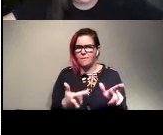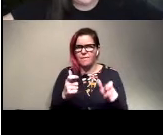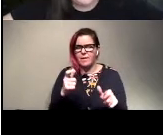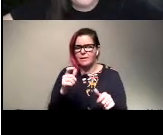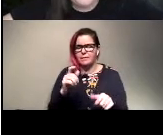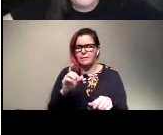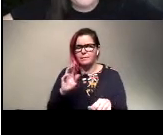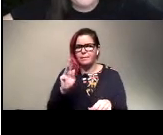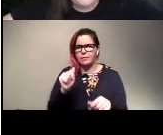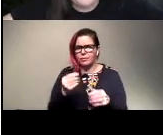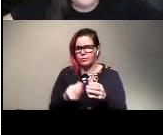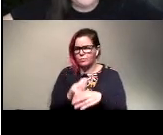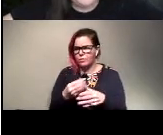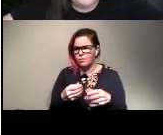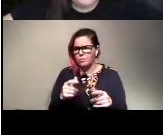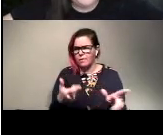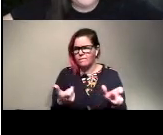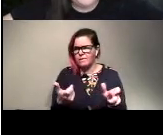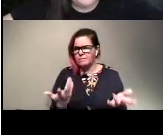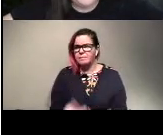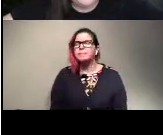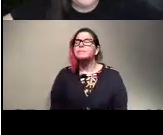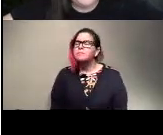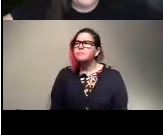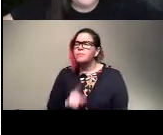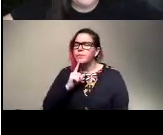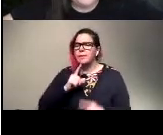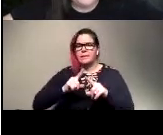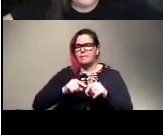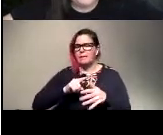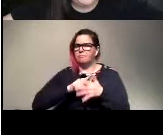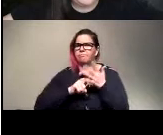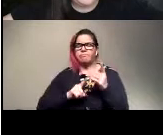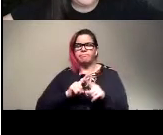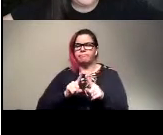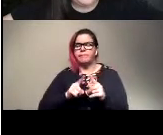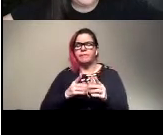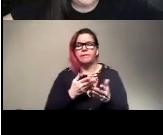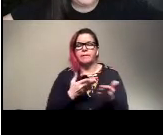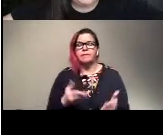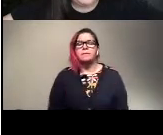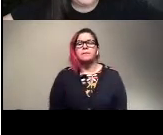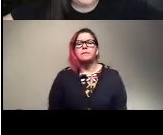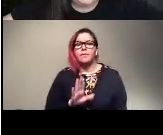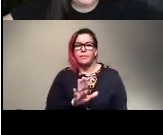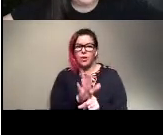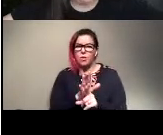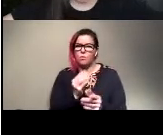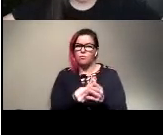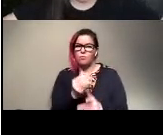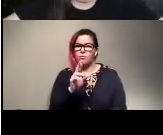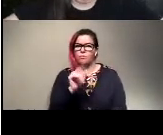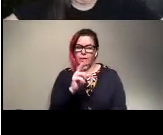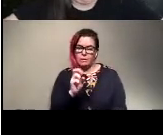grow? It's really dependent on a number of things, like their own growth rate, which can be dictated